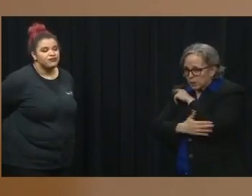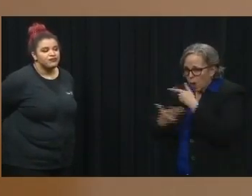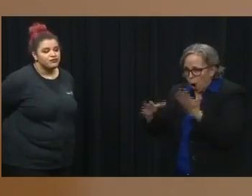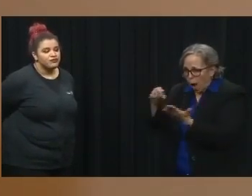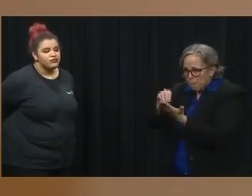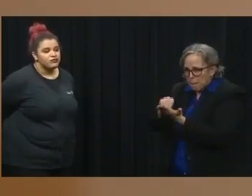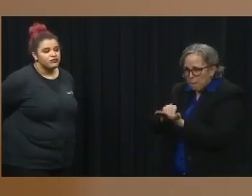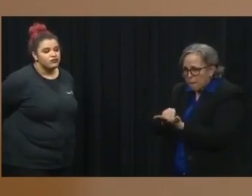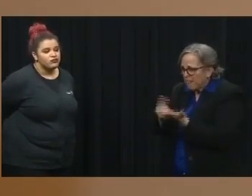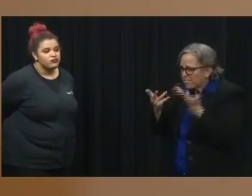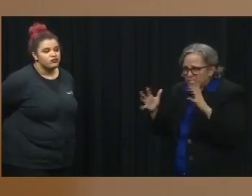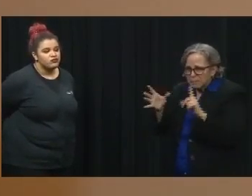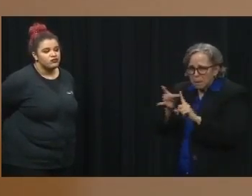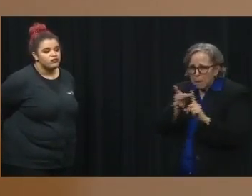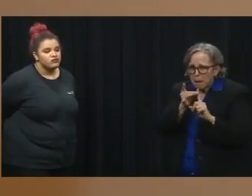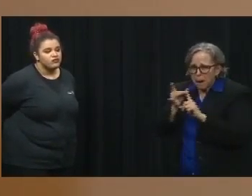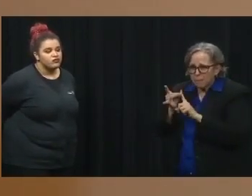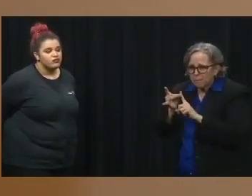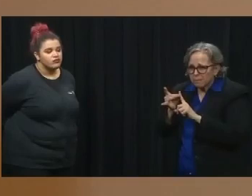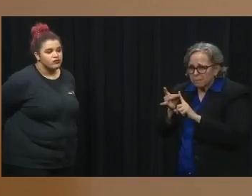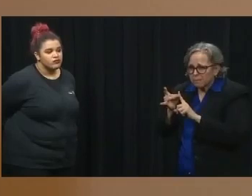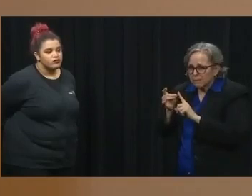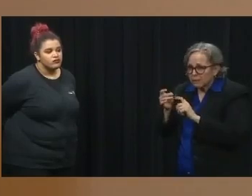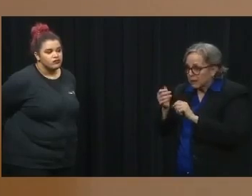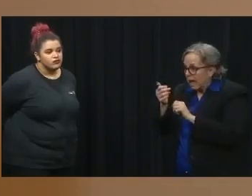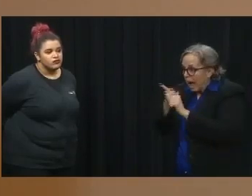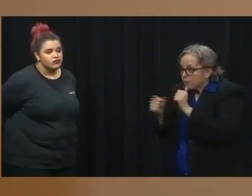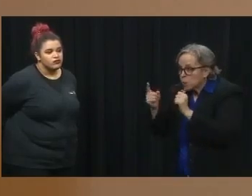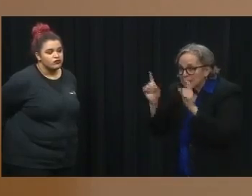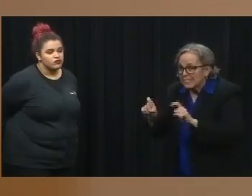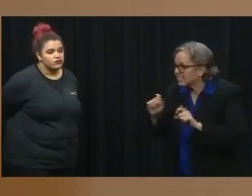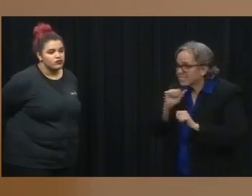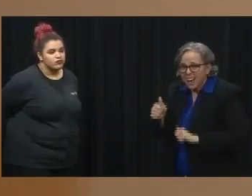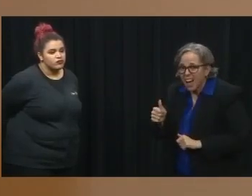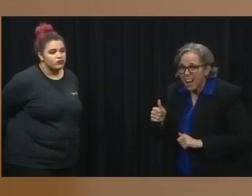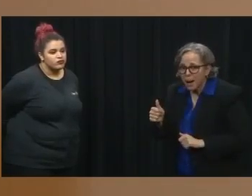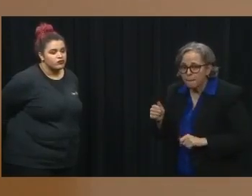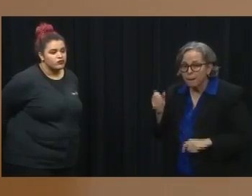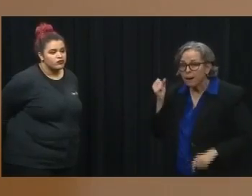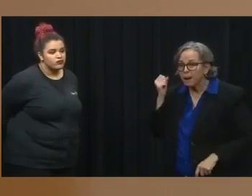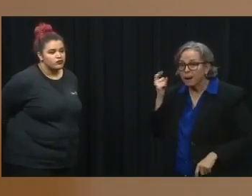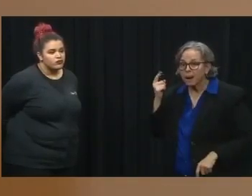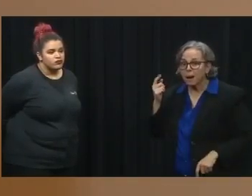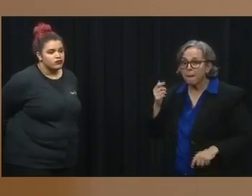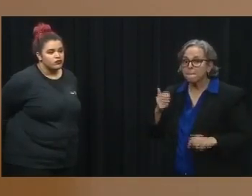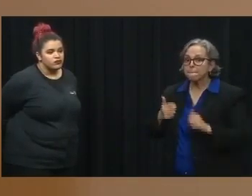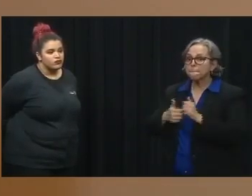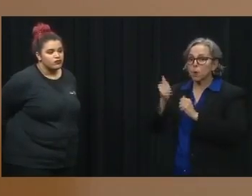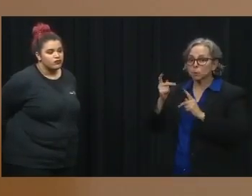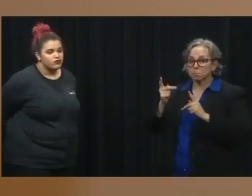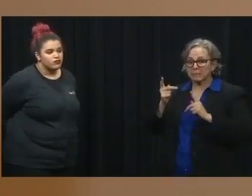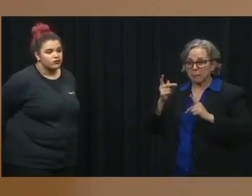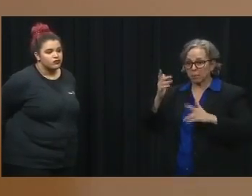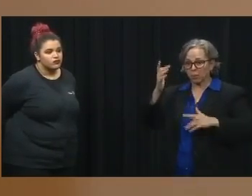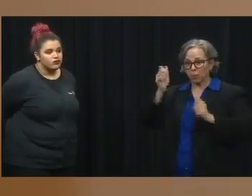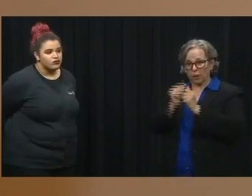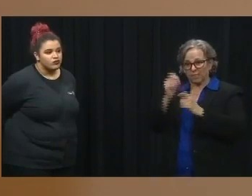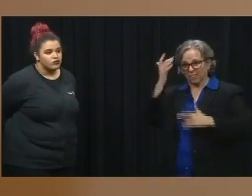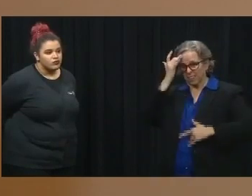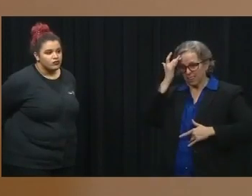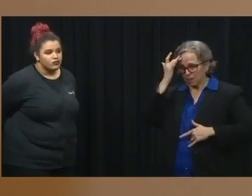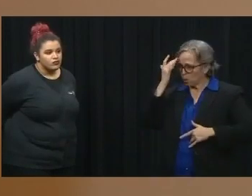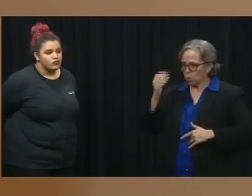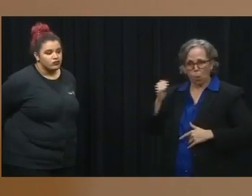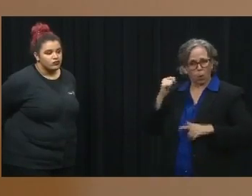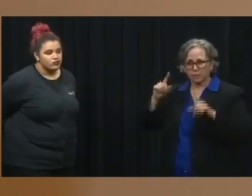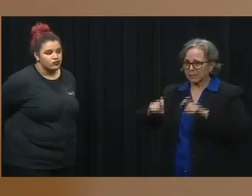been tested. Most people with this disease right now will not even get tested. They will stay at home and weather that out. And